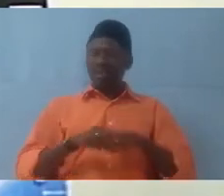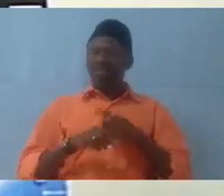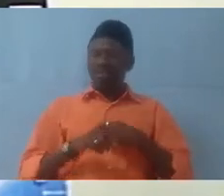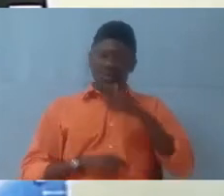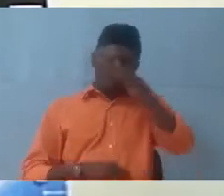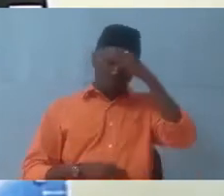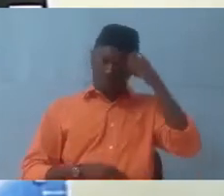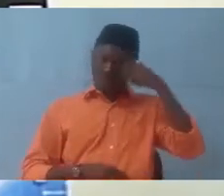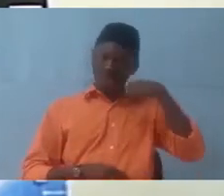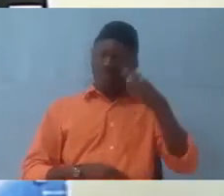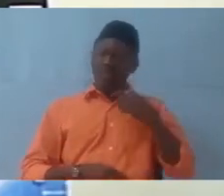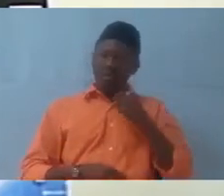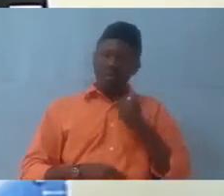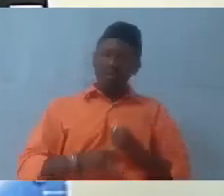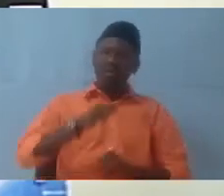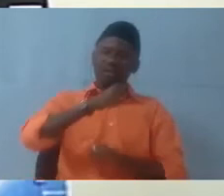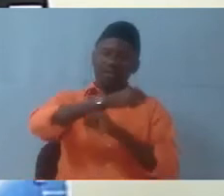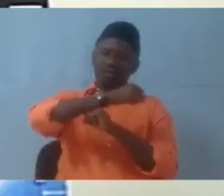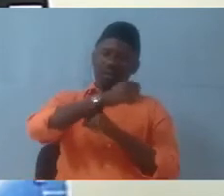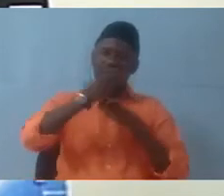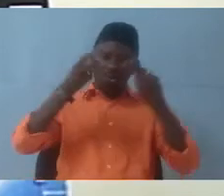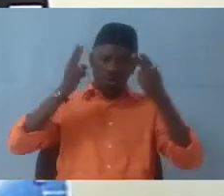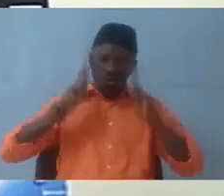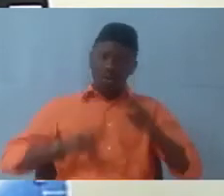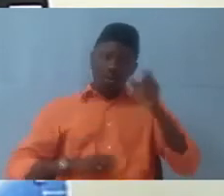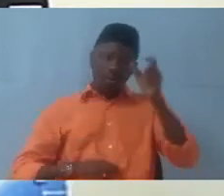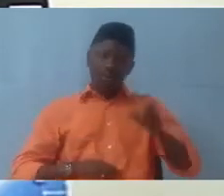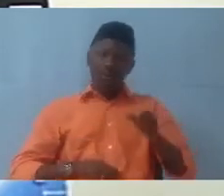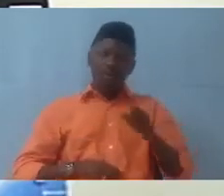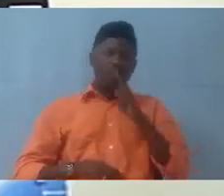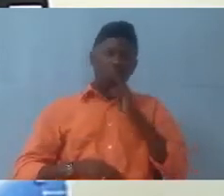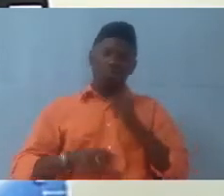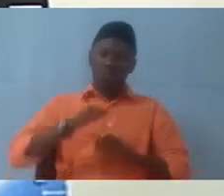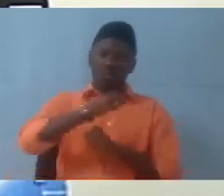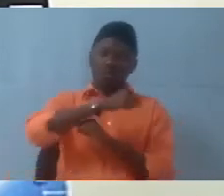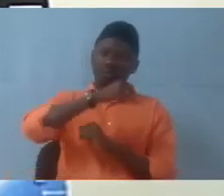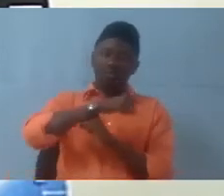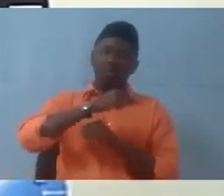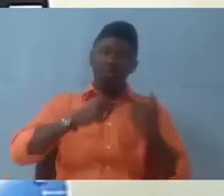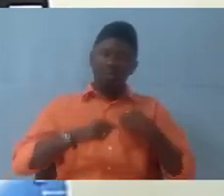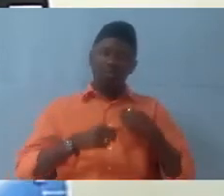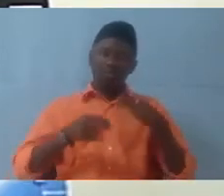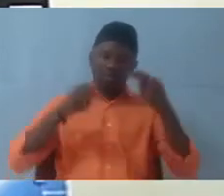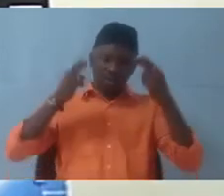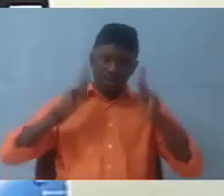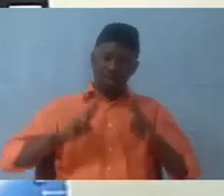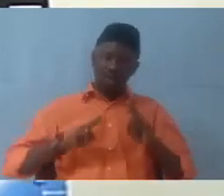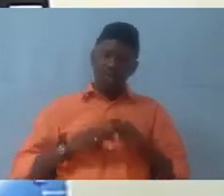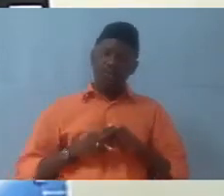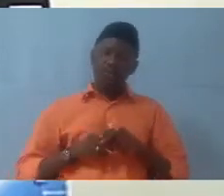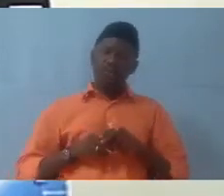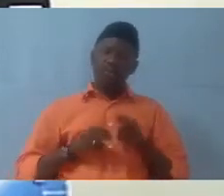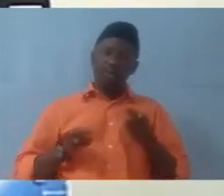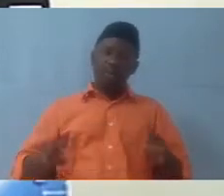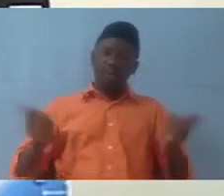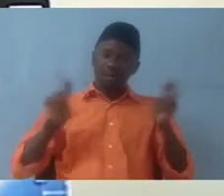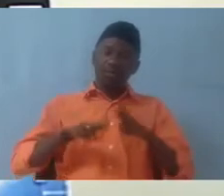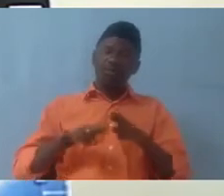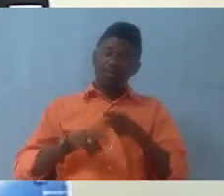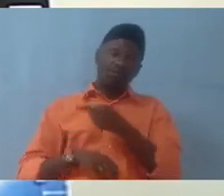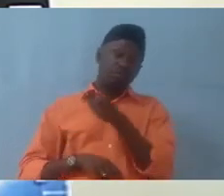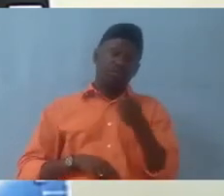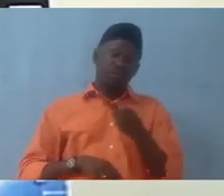attorney. Jamono bobu nak nek na ku dan taxawal nit ñi ci court bi. And I represented some of these NIA